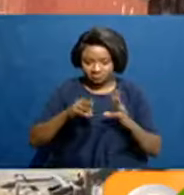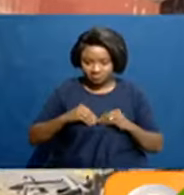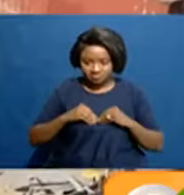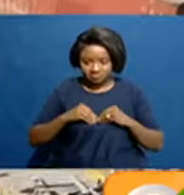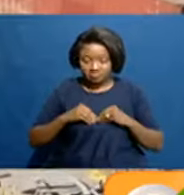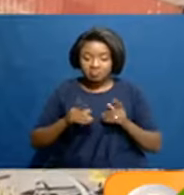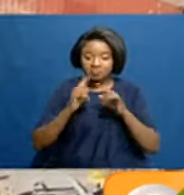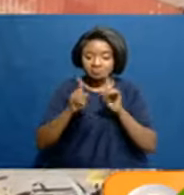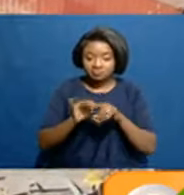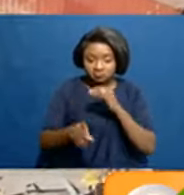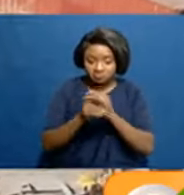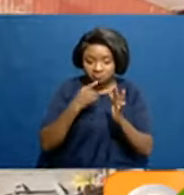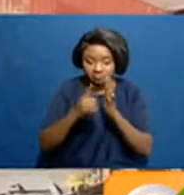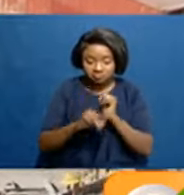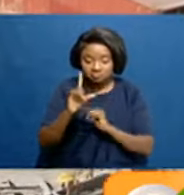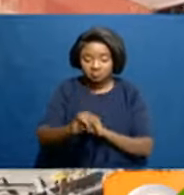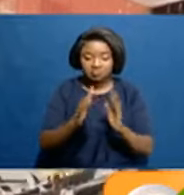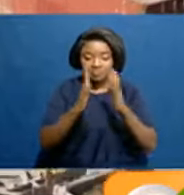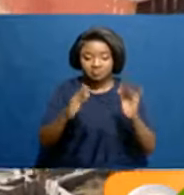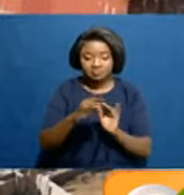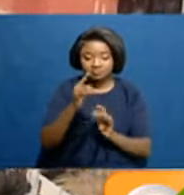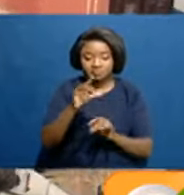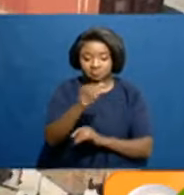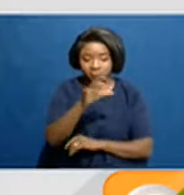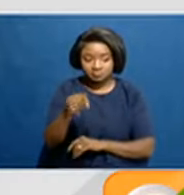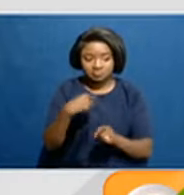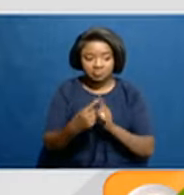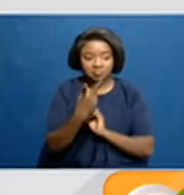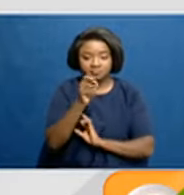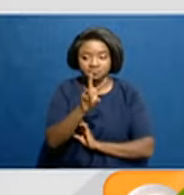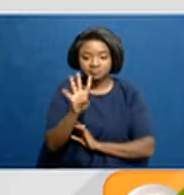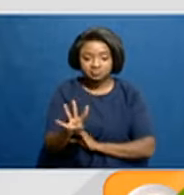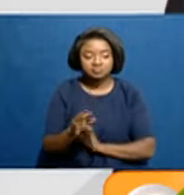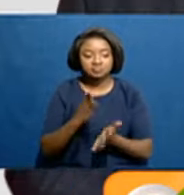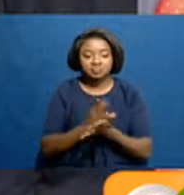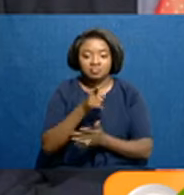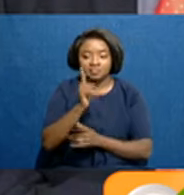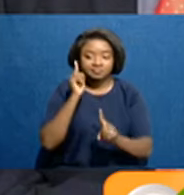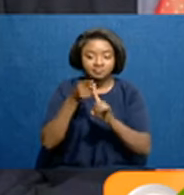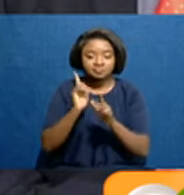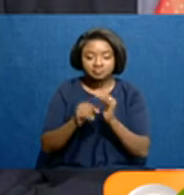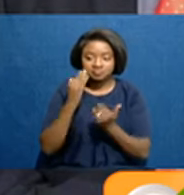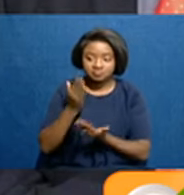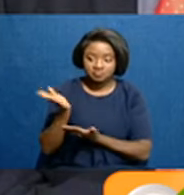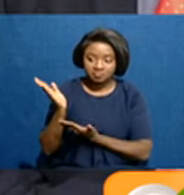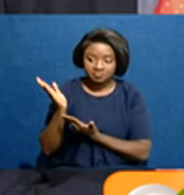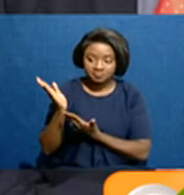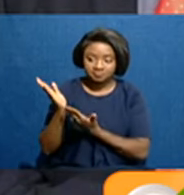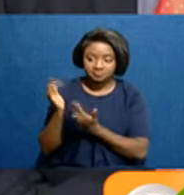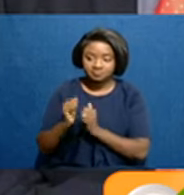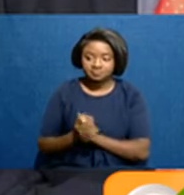They add that the Affordable Housing Act 2024 essentially tries to introduce